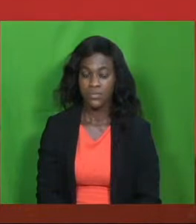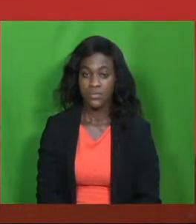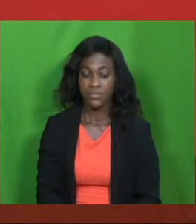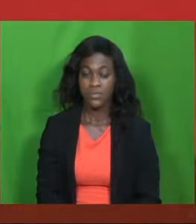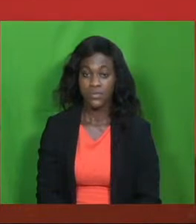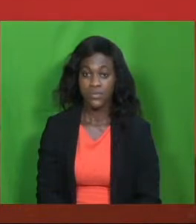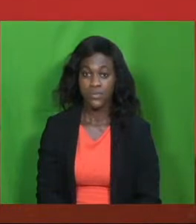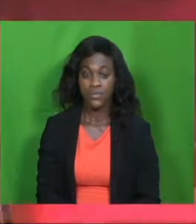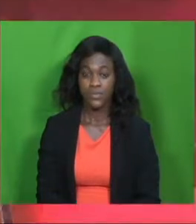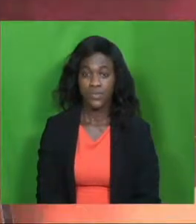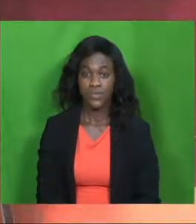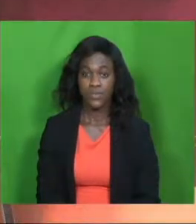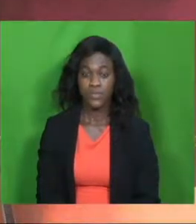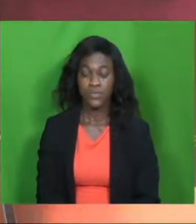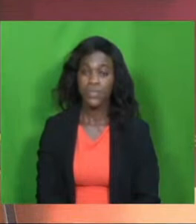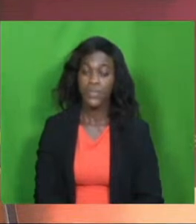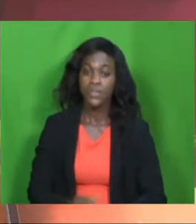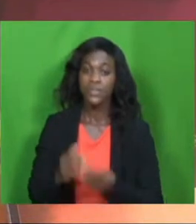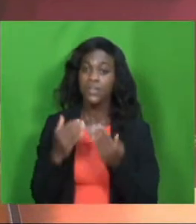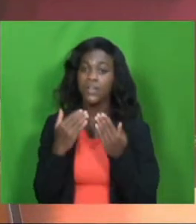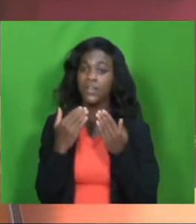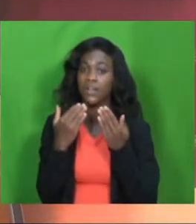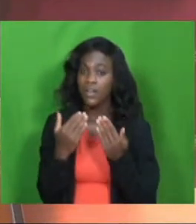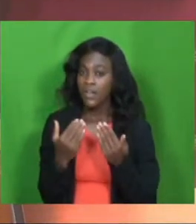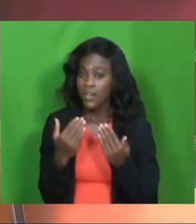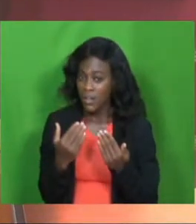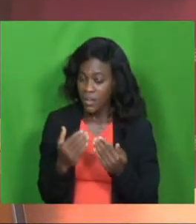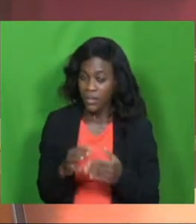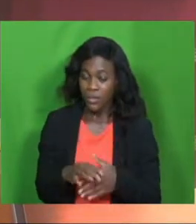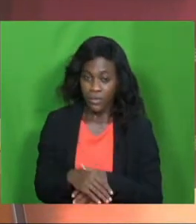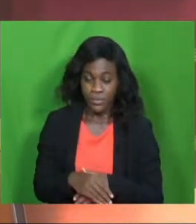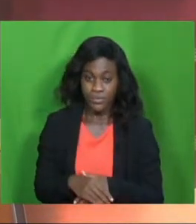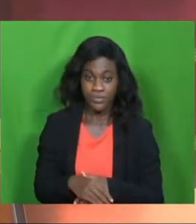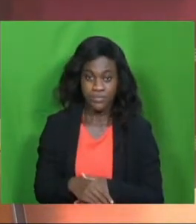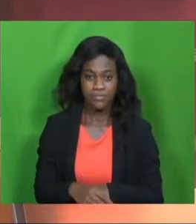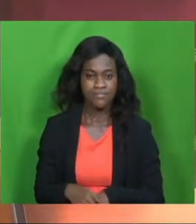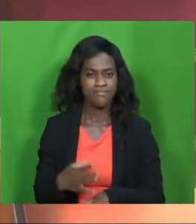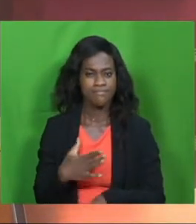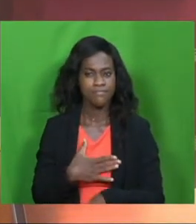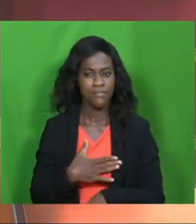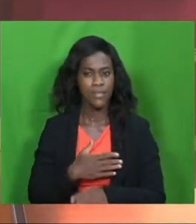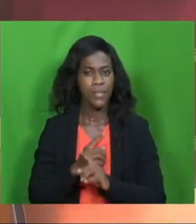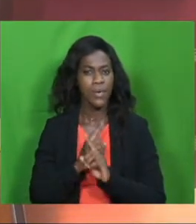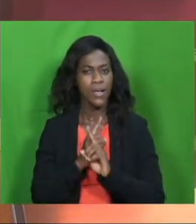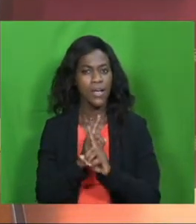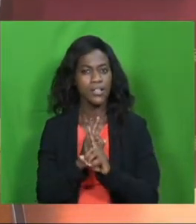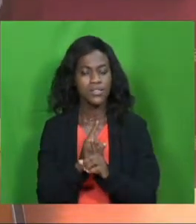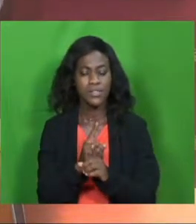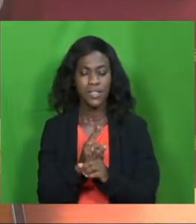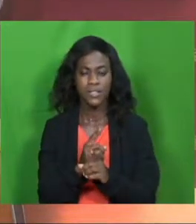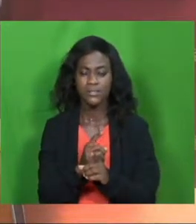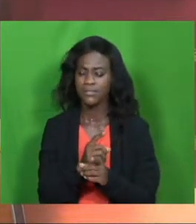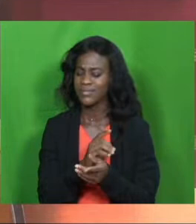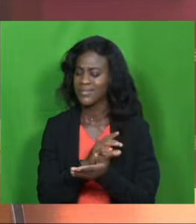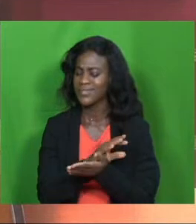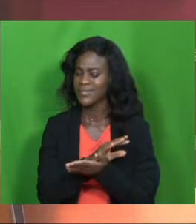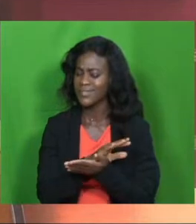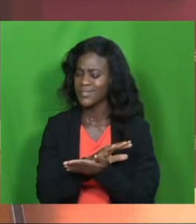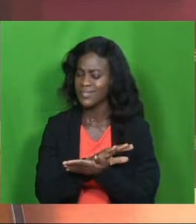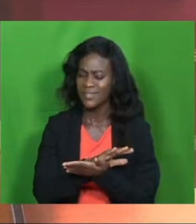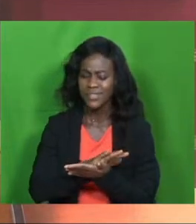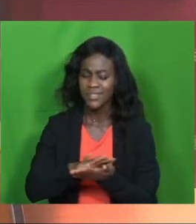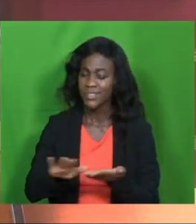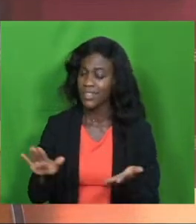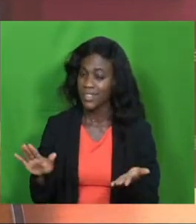Thank you so much, Mr. Speaker. Mr. Speaker, my answer is very clear, and